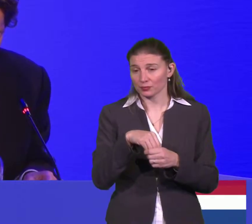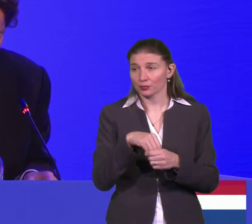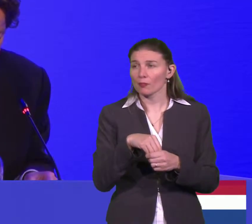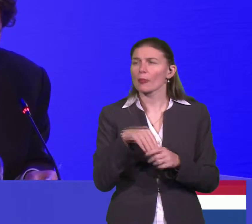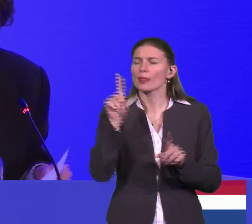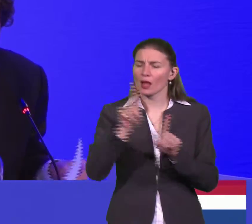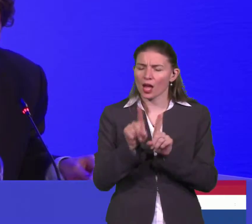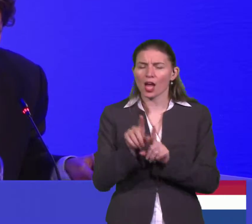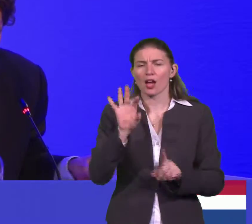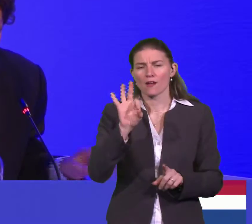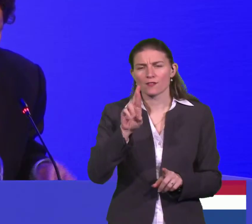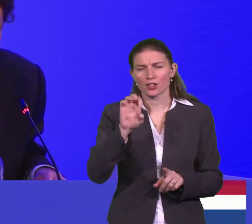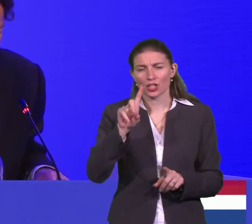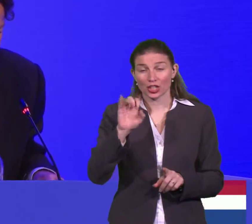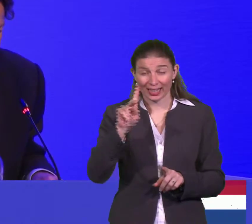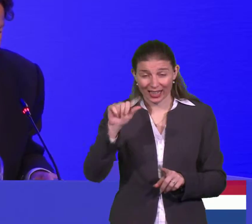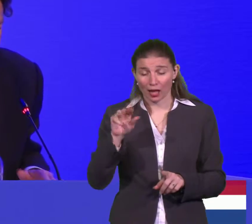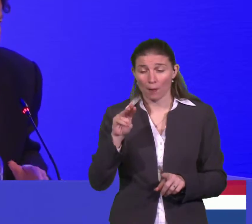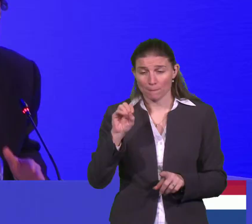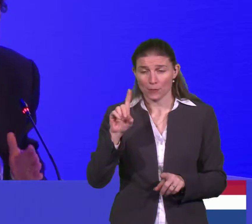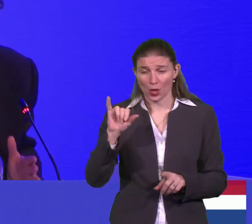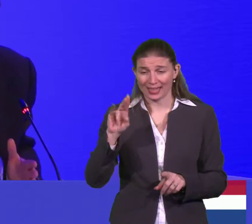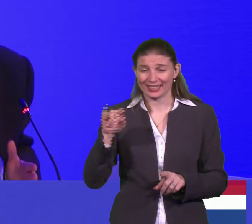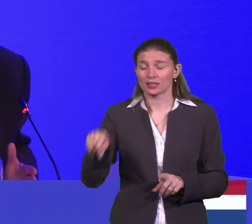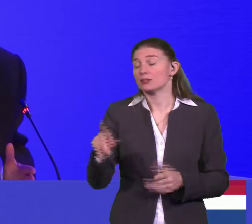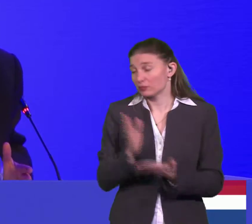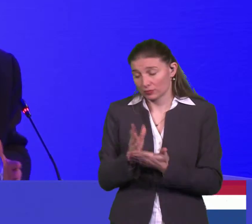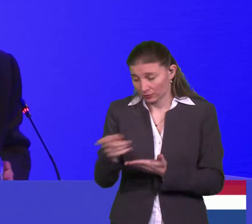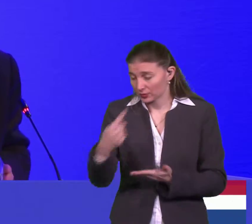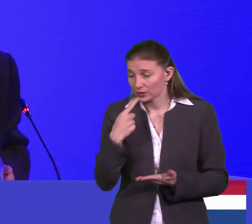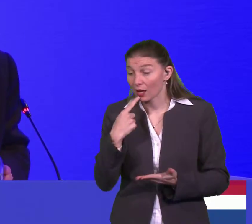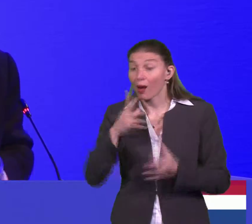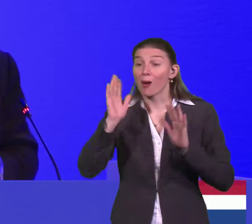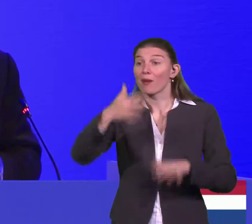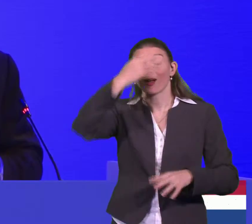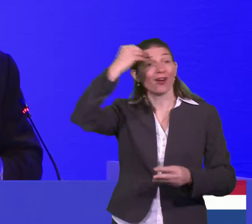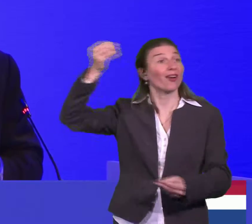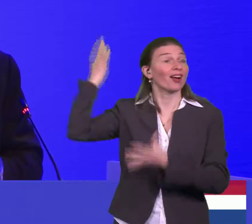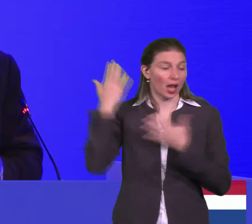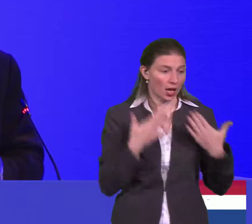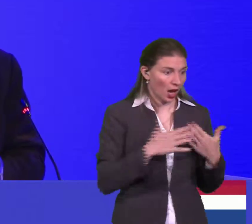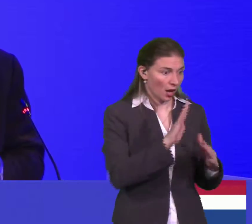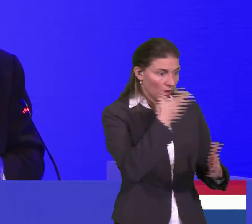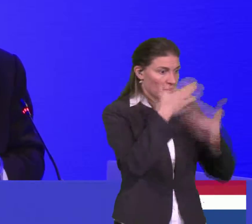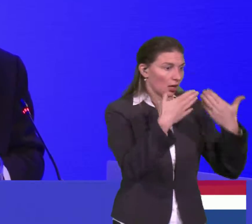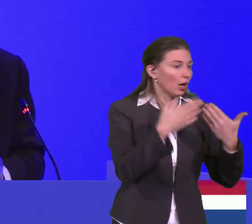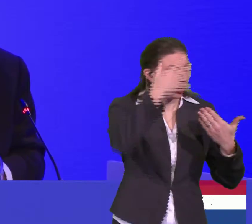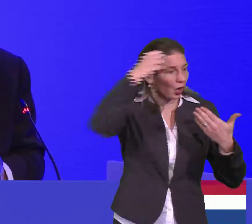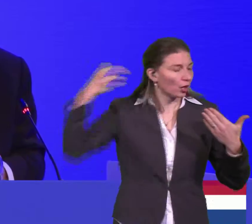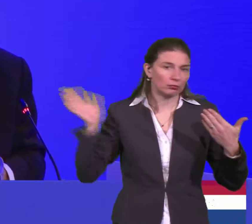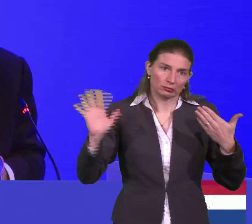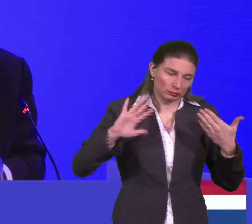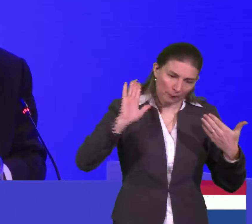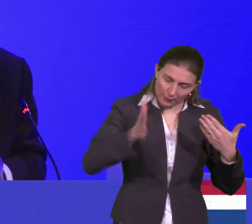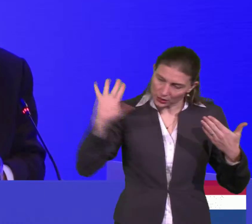Federica Mogherini, this is an issue that we are not forgetting because we think other things are more important. I think if you look to